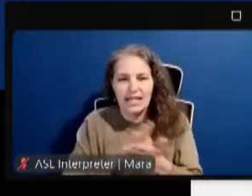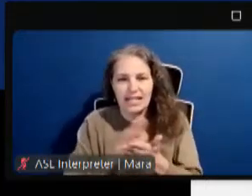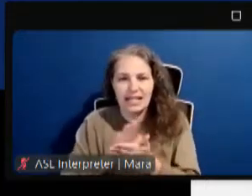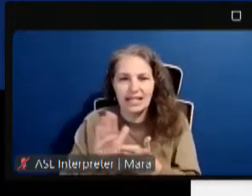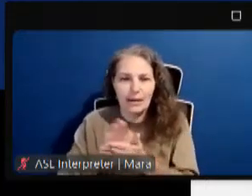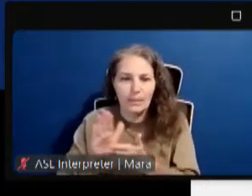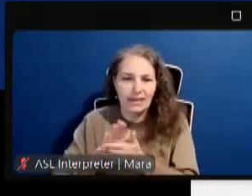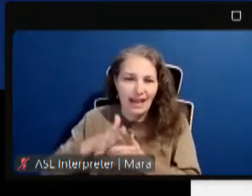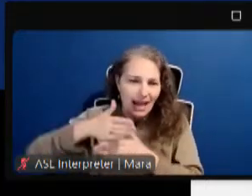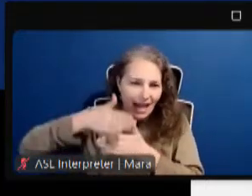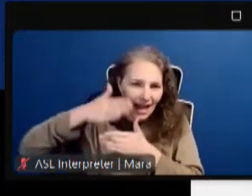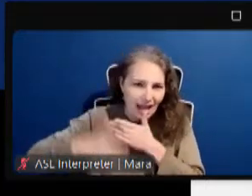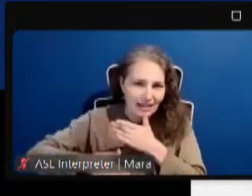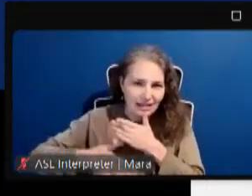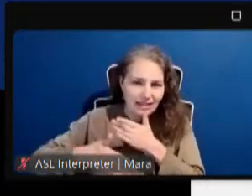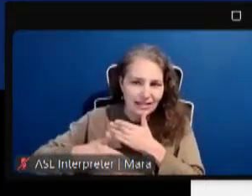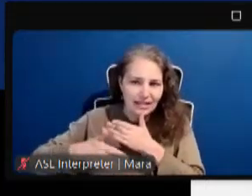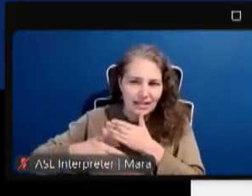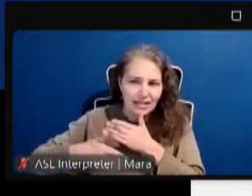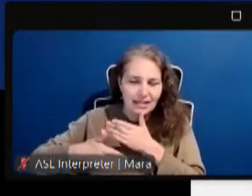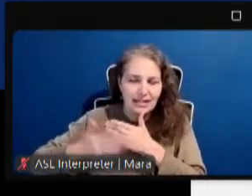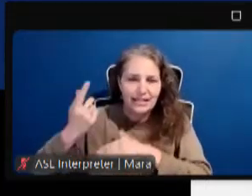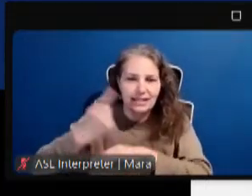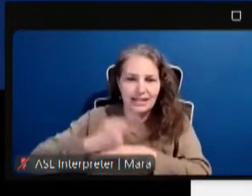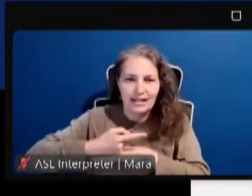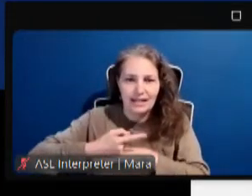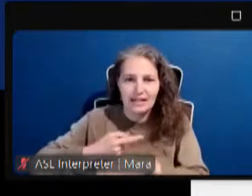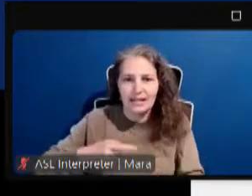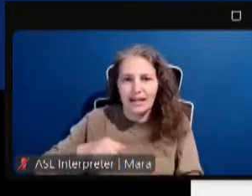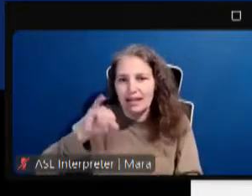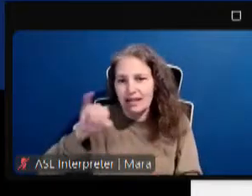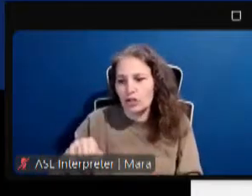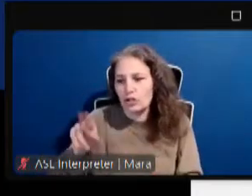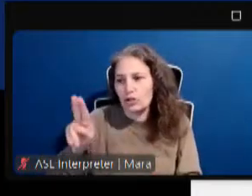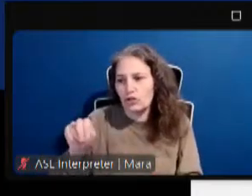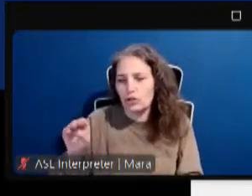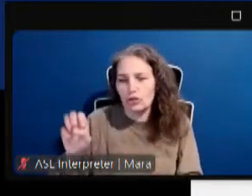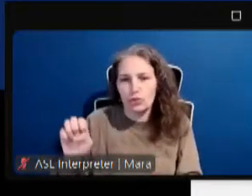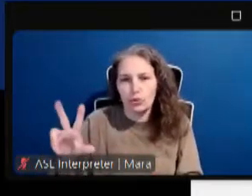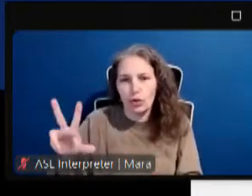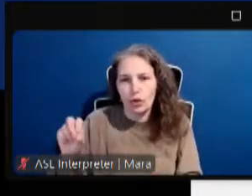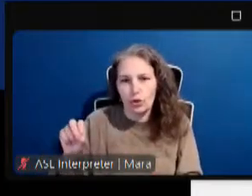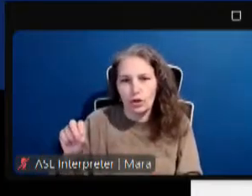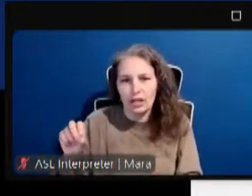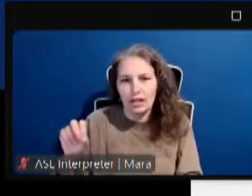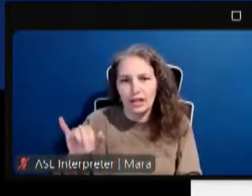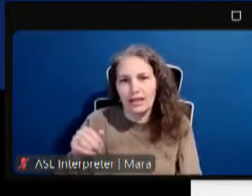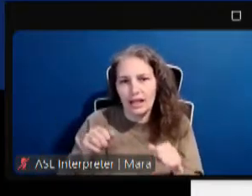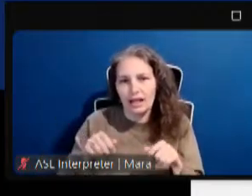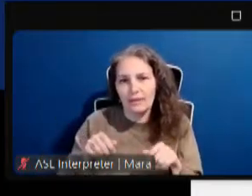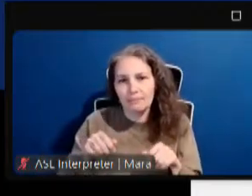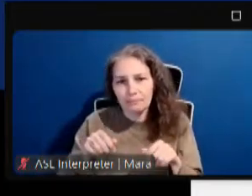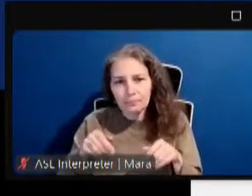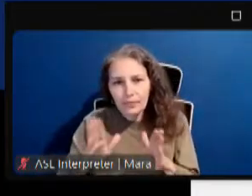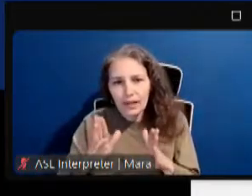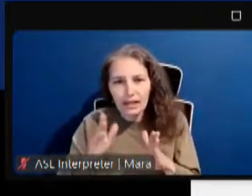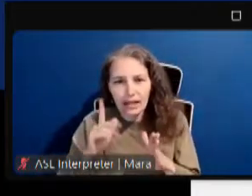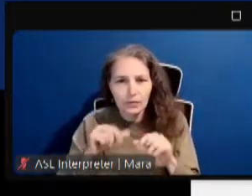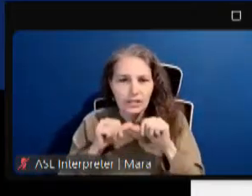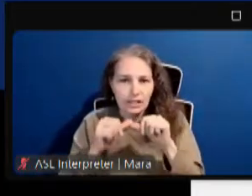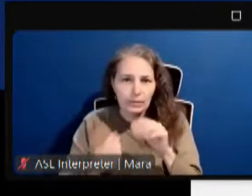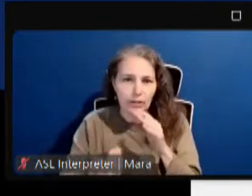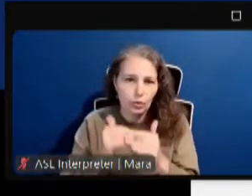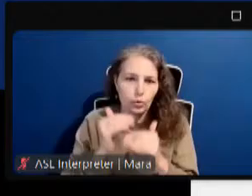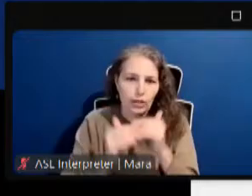30th. And allow for the continued rebuild of unincorporated LA County. I don't know if anybody